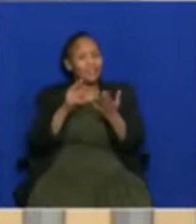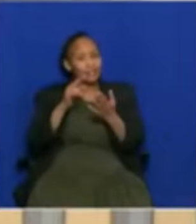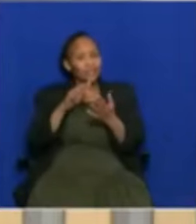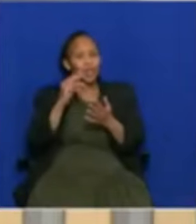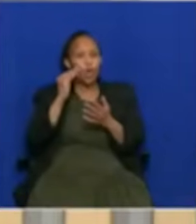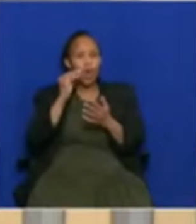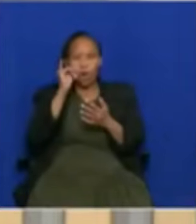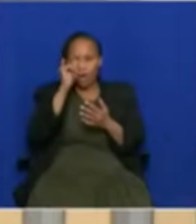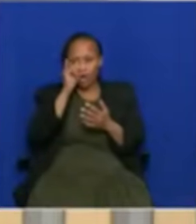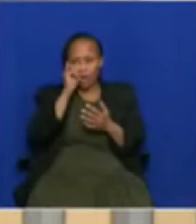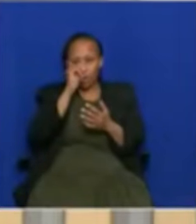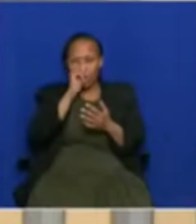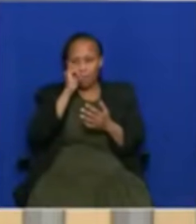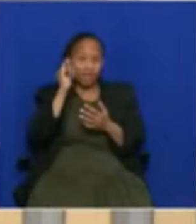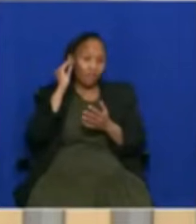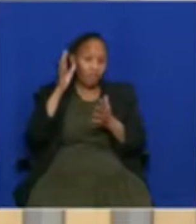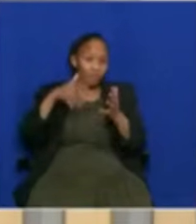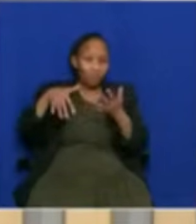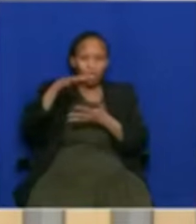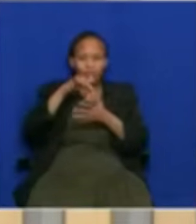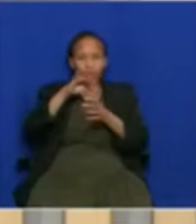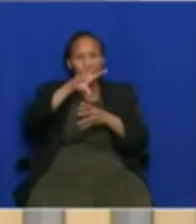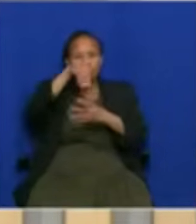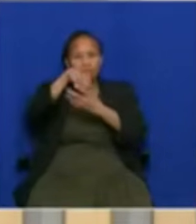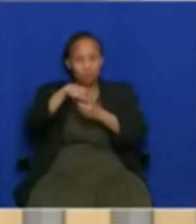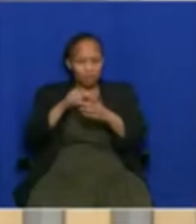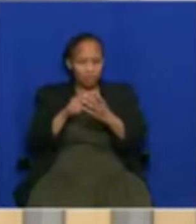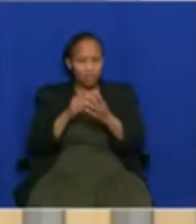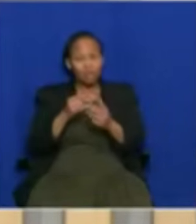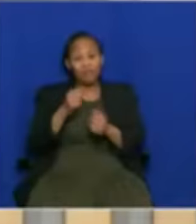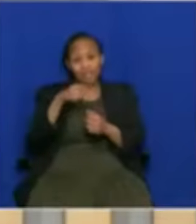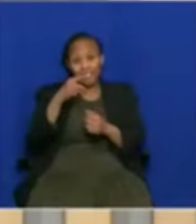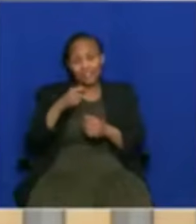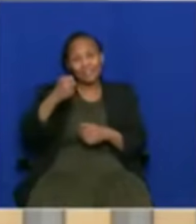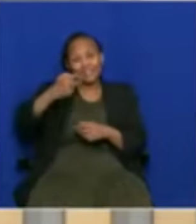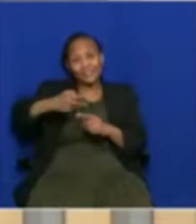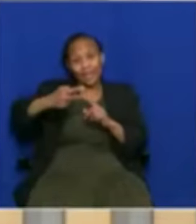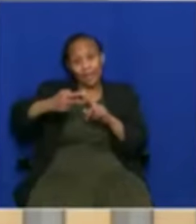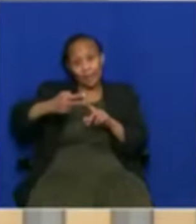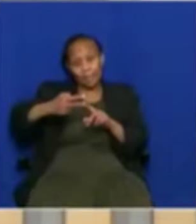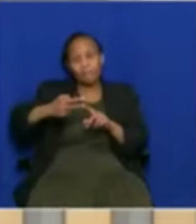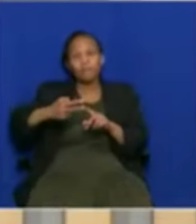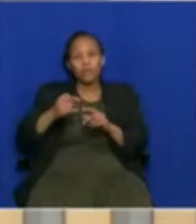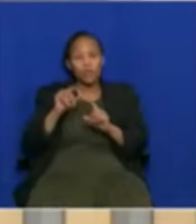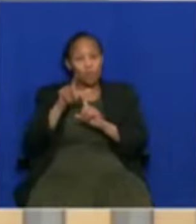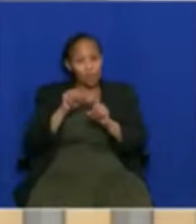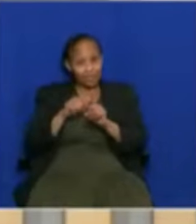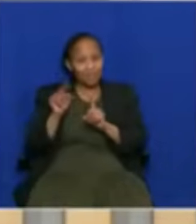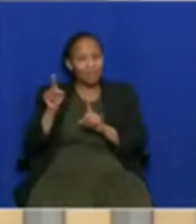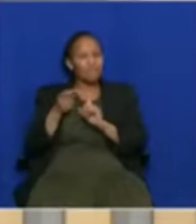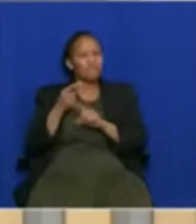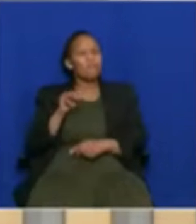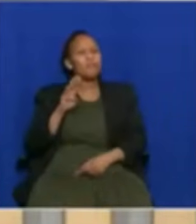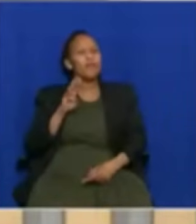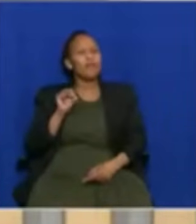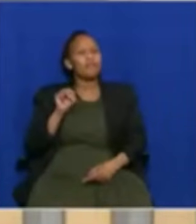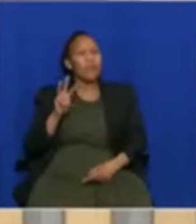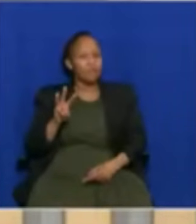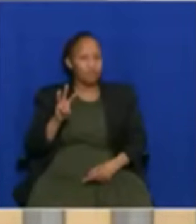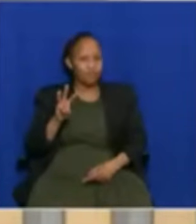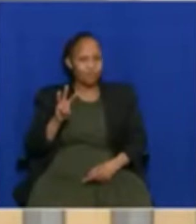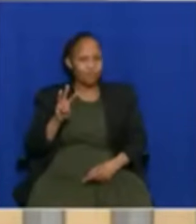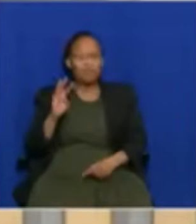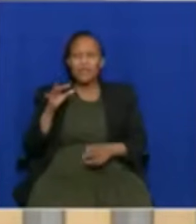lead with regards to this. Second, she's from BMW, brigadier post, head of